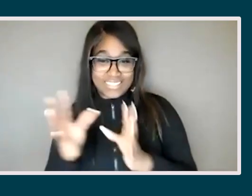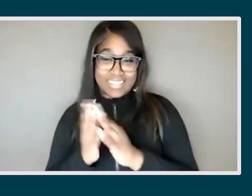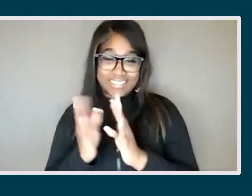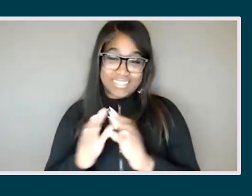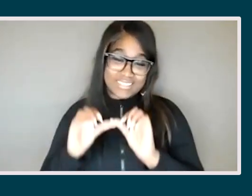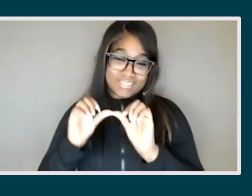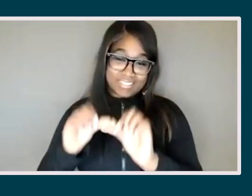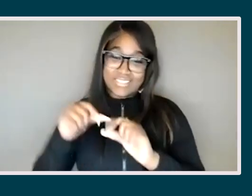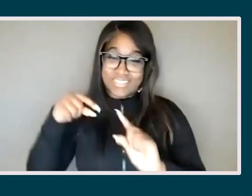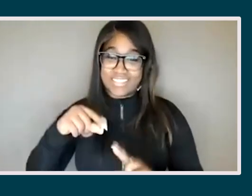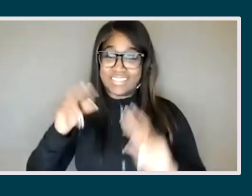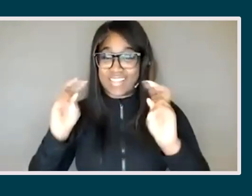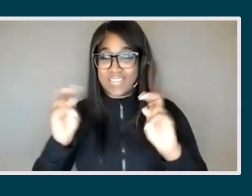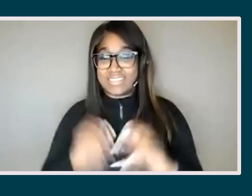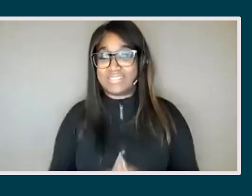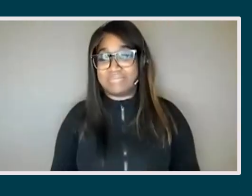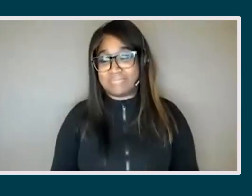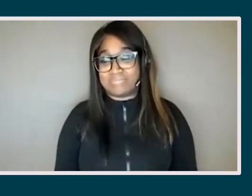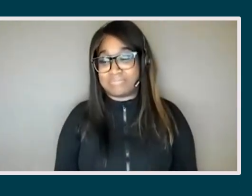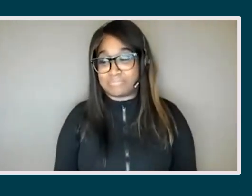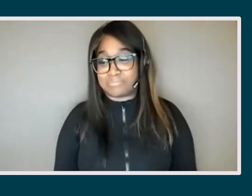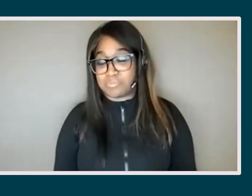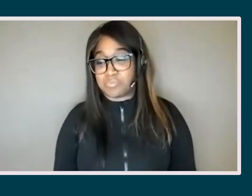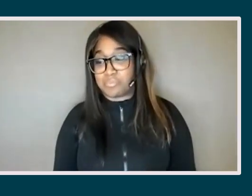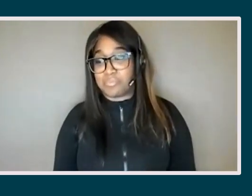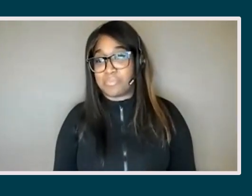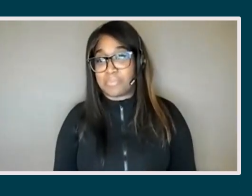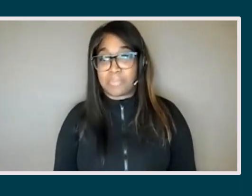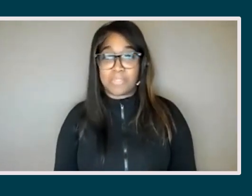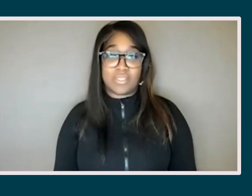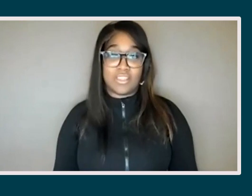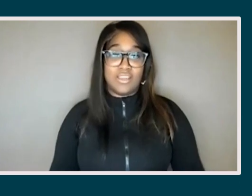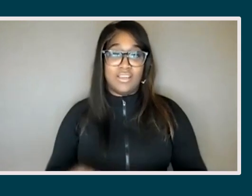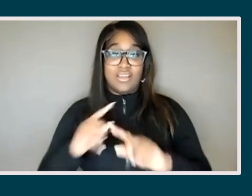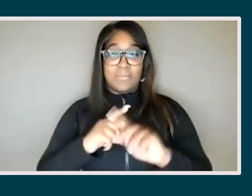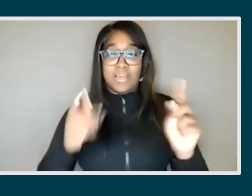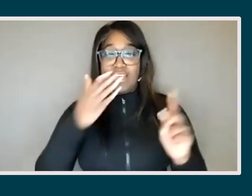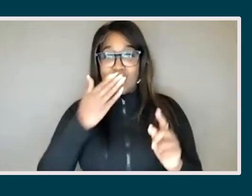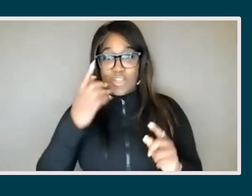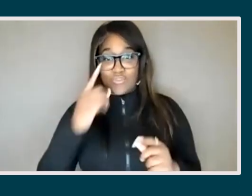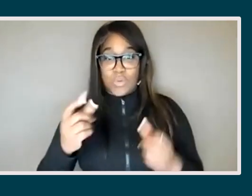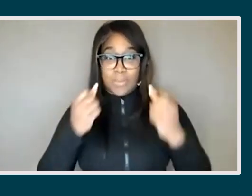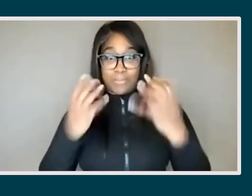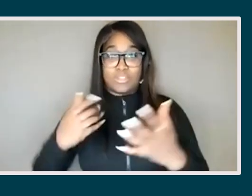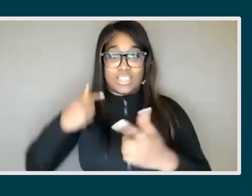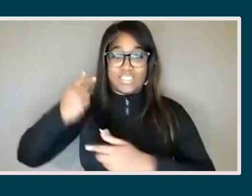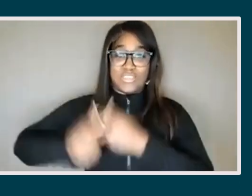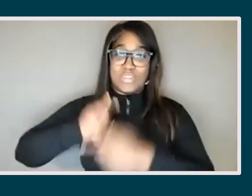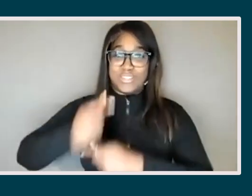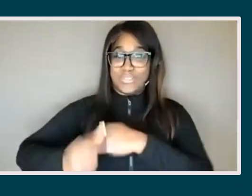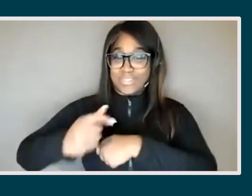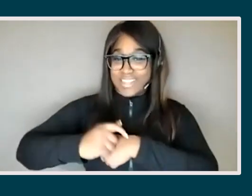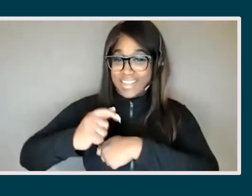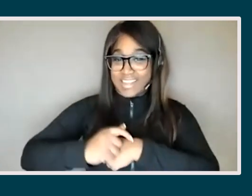this topic. But thank you for this multi-generational time,